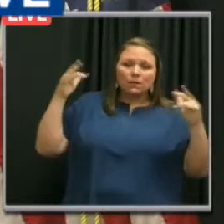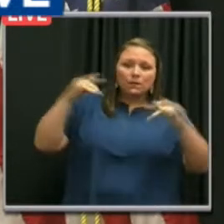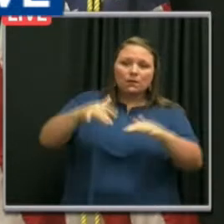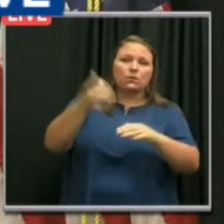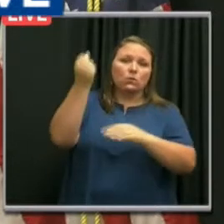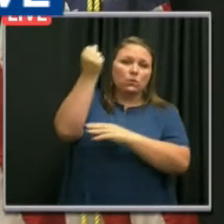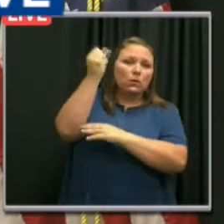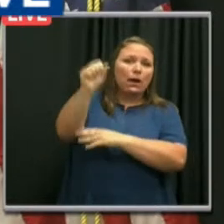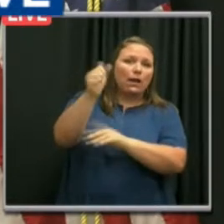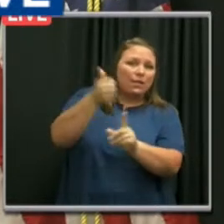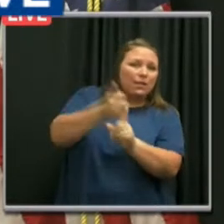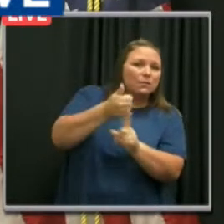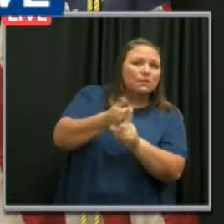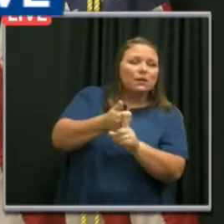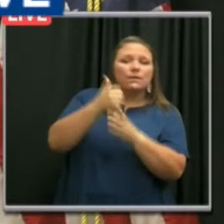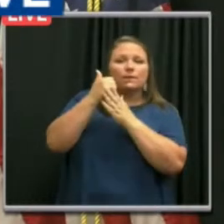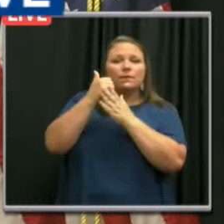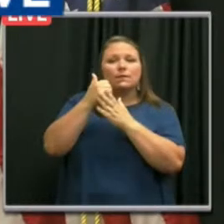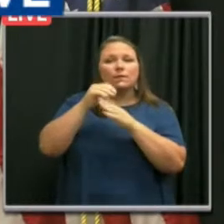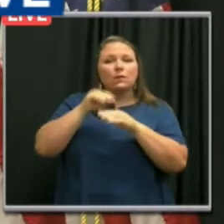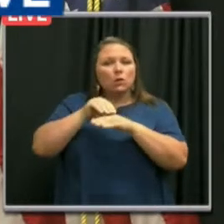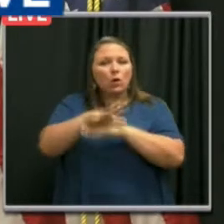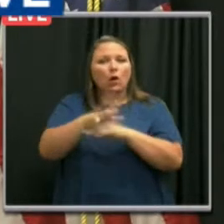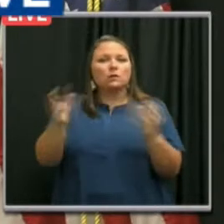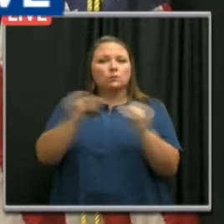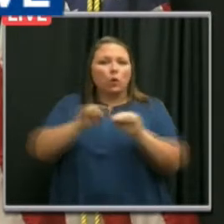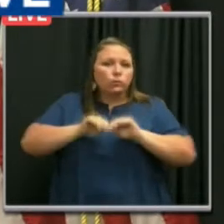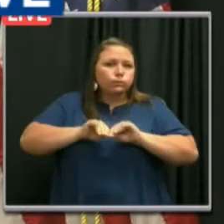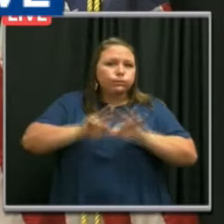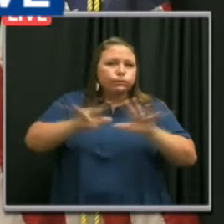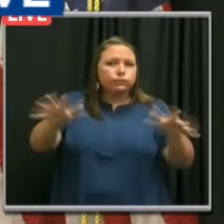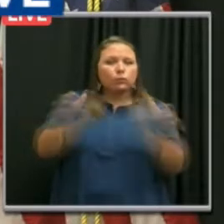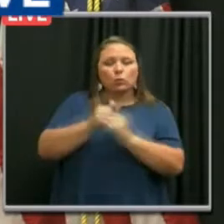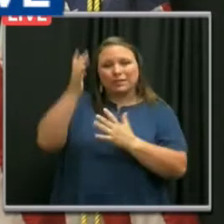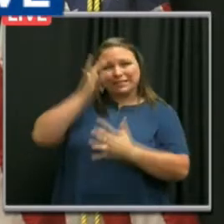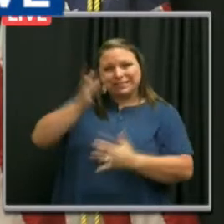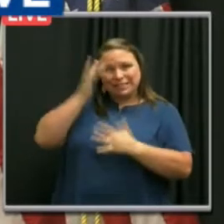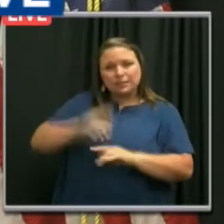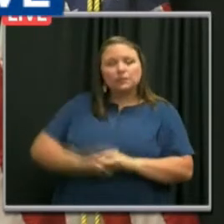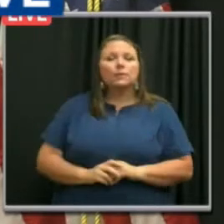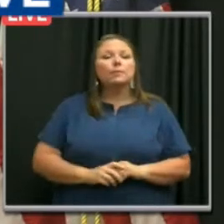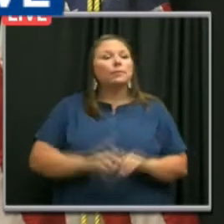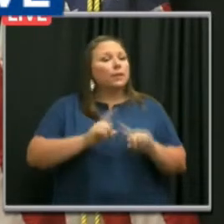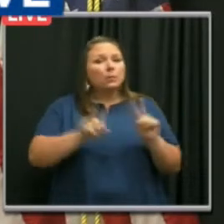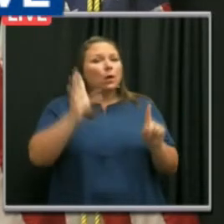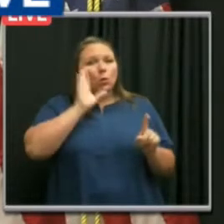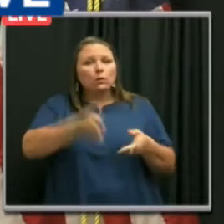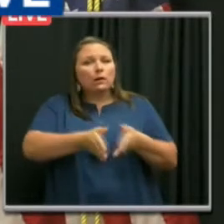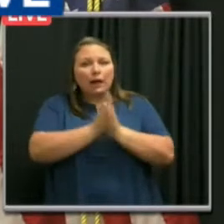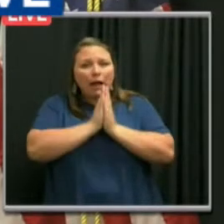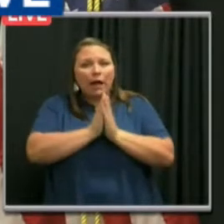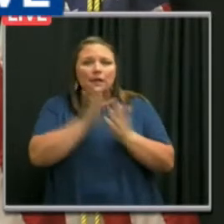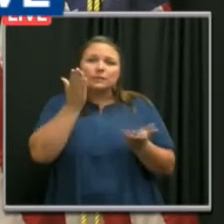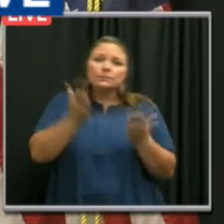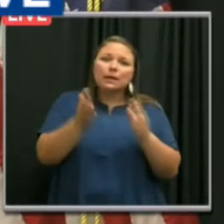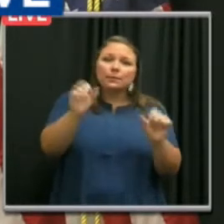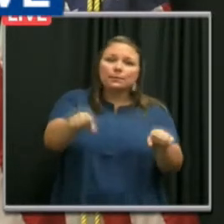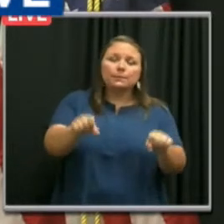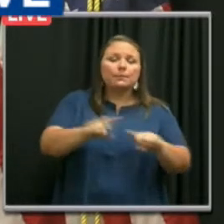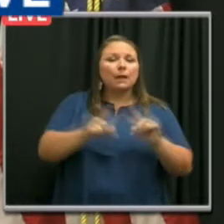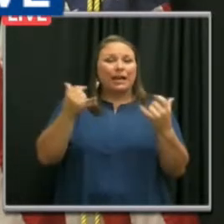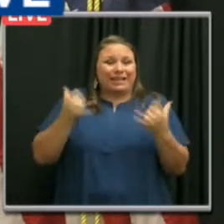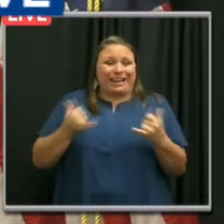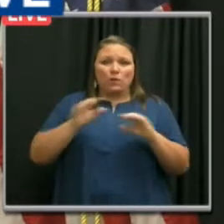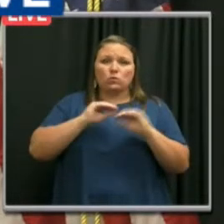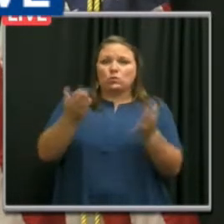any additional outbreak in the disease. But we'll ask. I mean, it's a theoretical possibility, but there's no